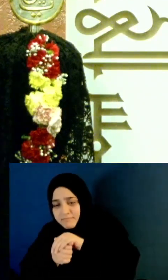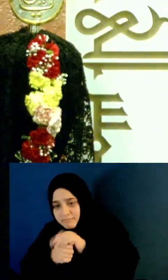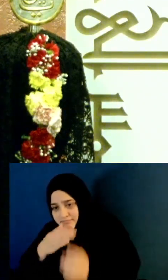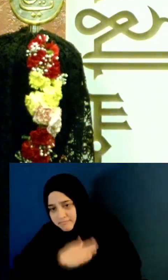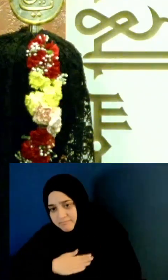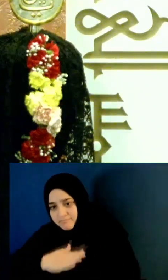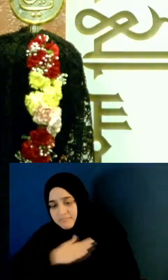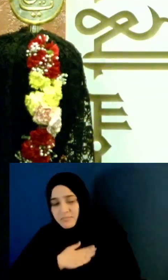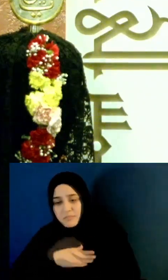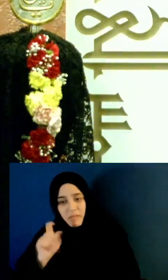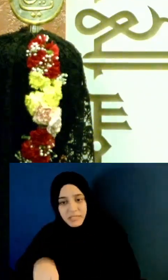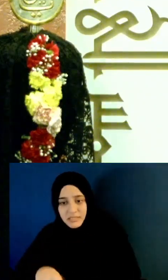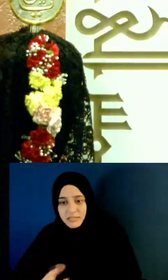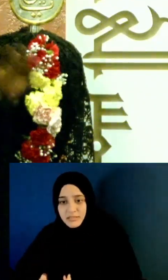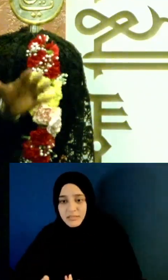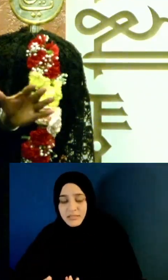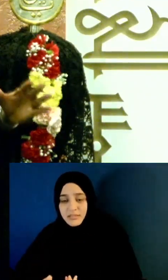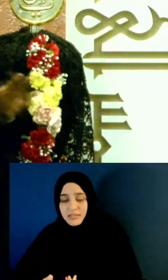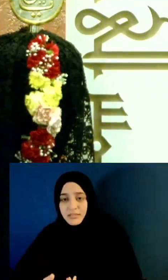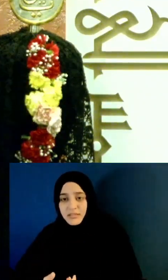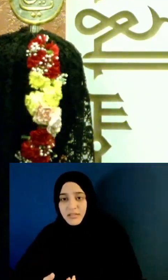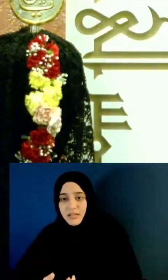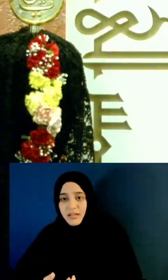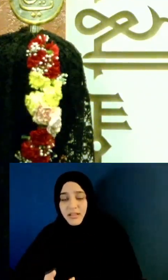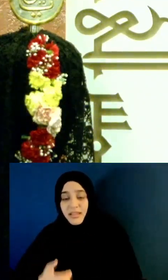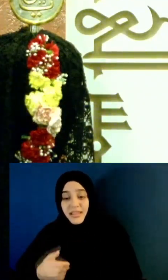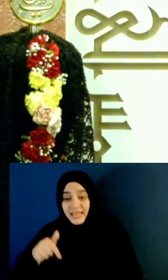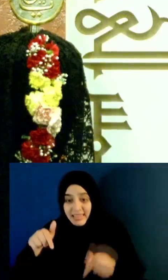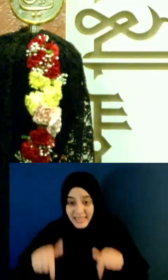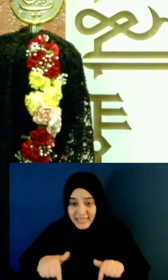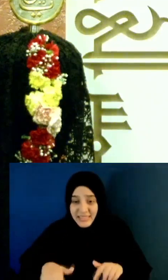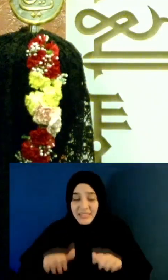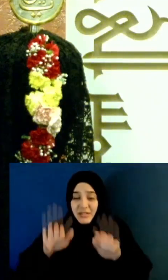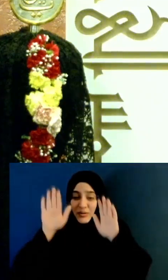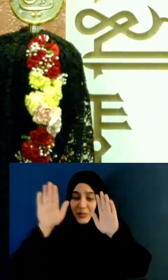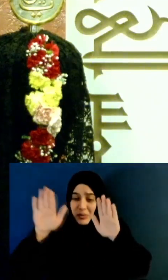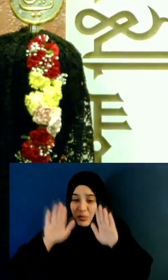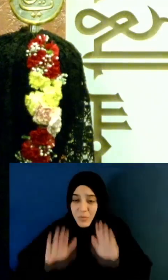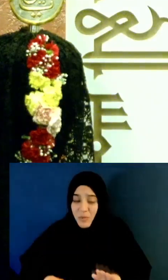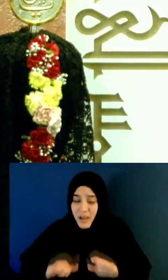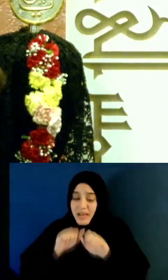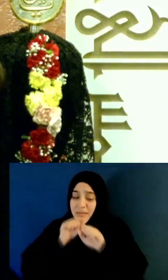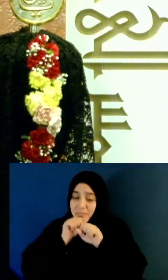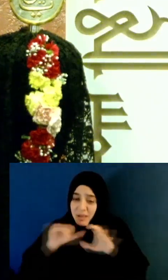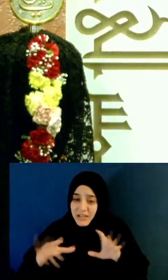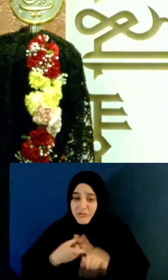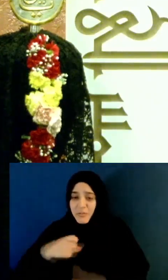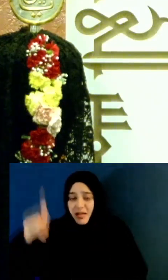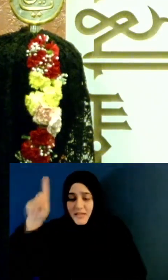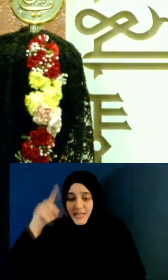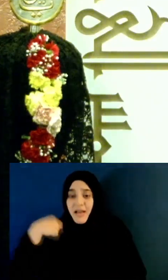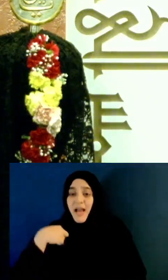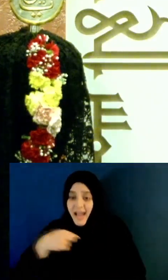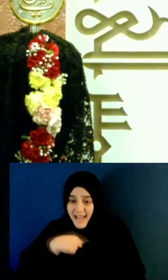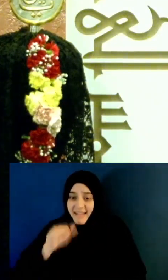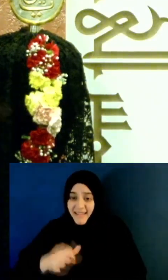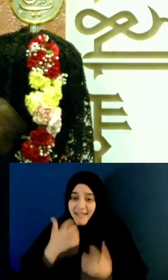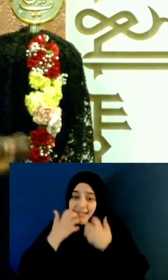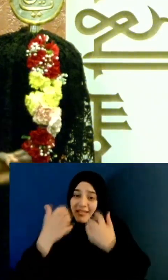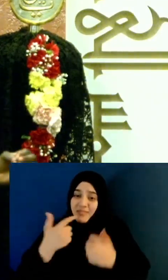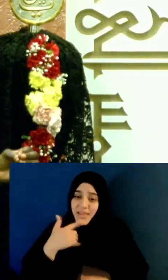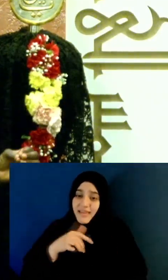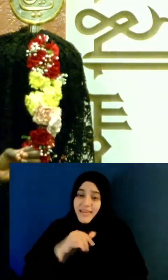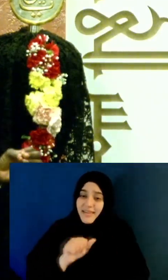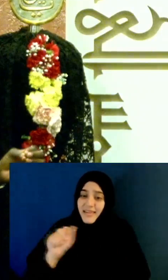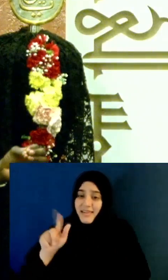It is the greatest ni'mah of Allah that I can call Ya Ali, Ya Ali, Ya Ali, where I am